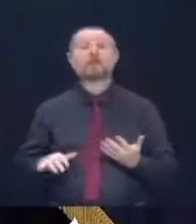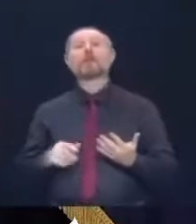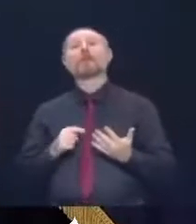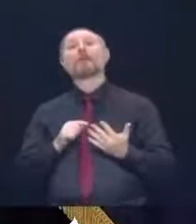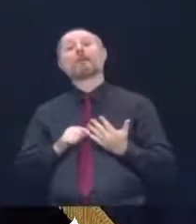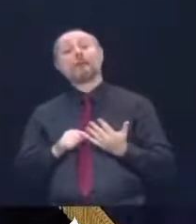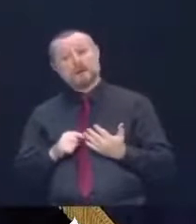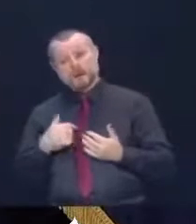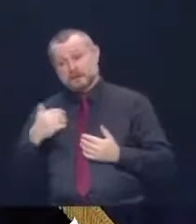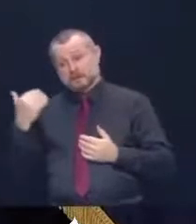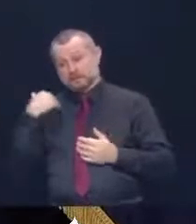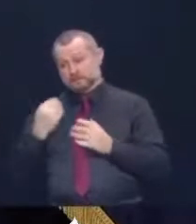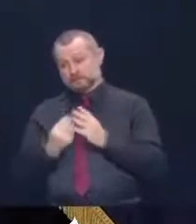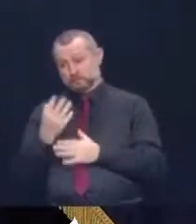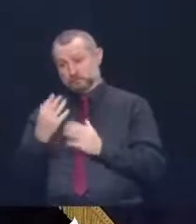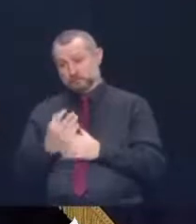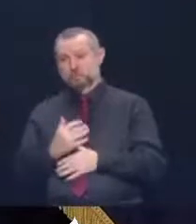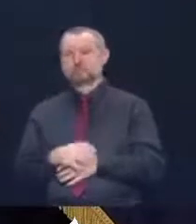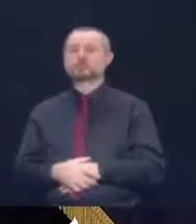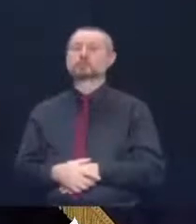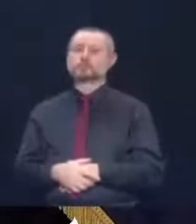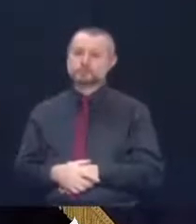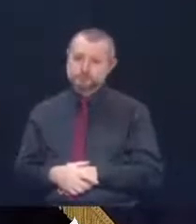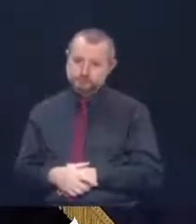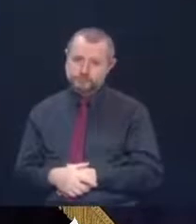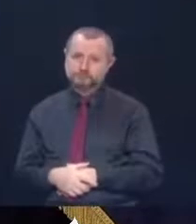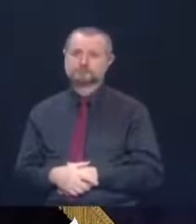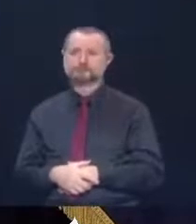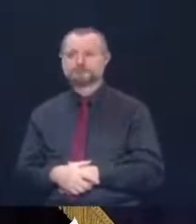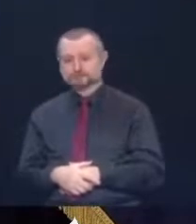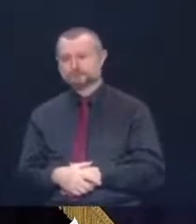the spring was a case of first impression, right?